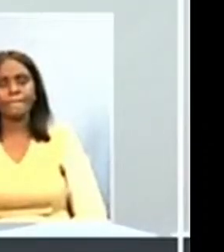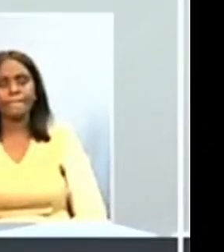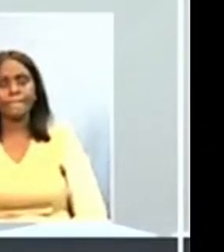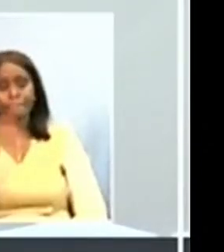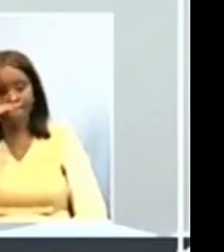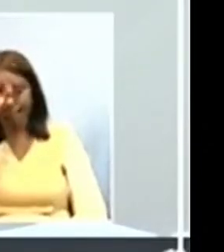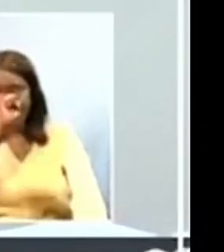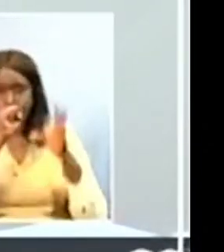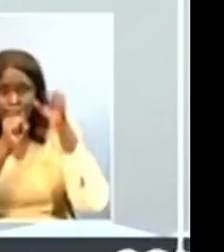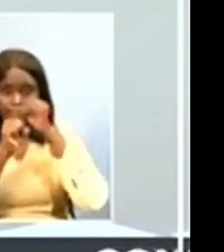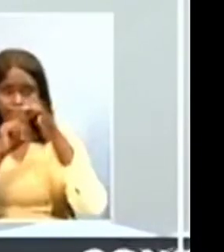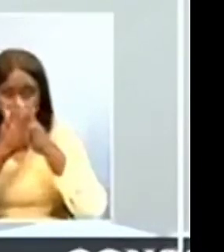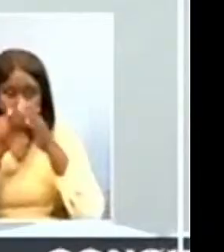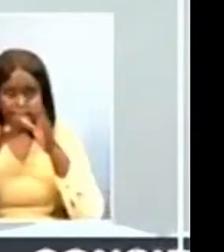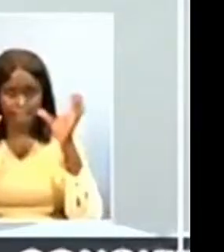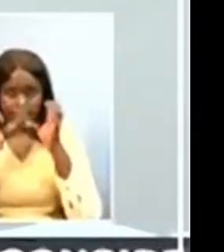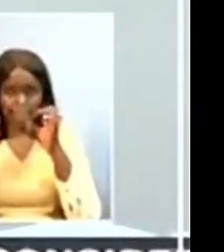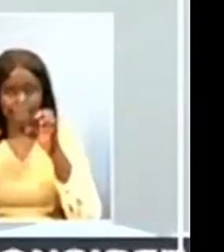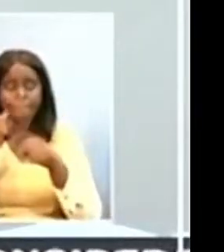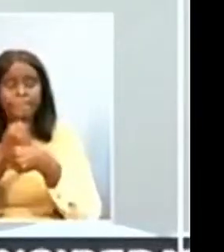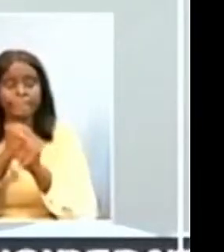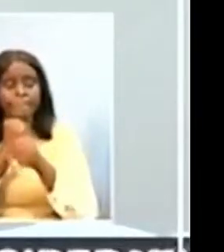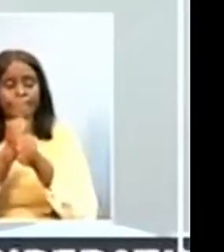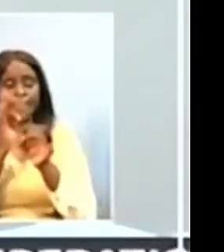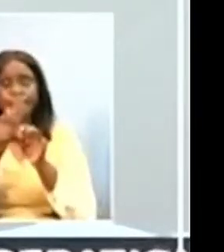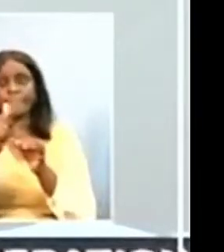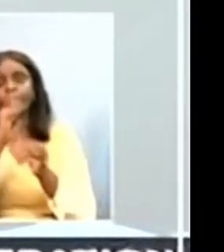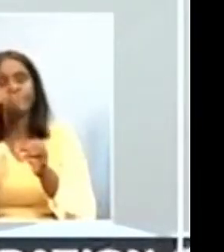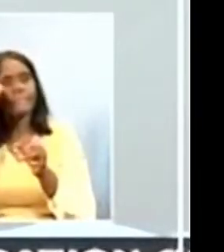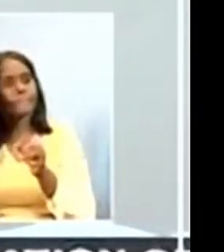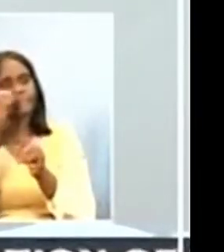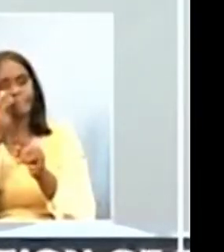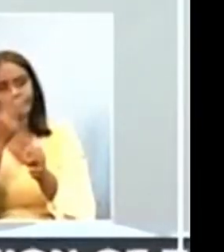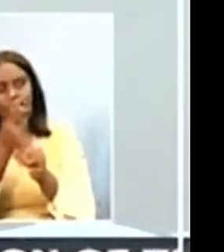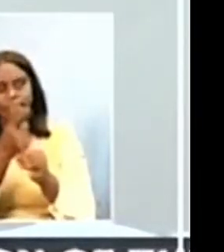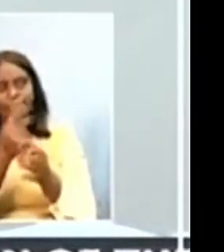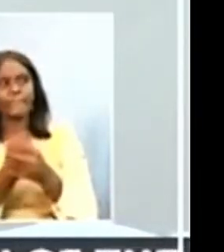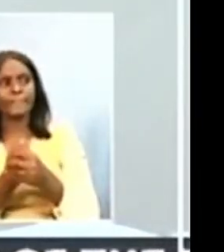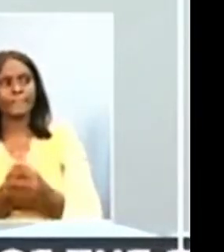Assuming. And that's how the councils were created, if you don't know. Look at